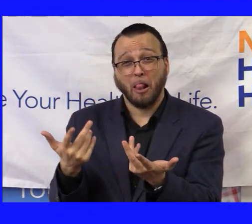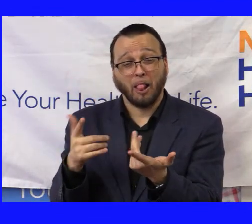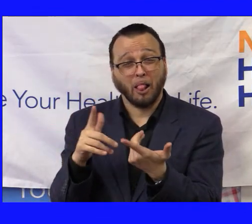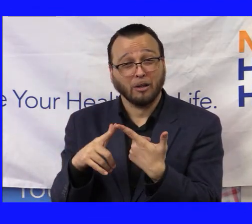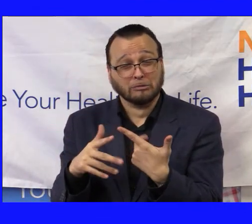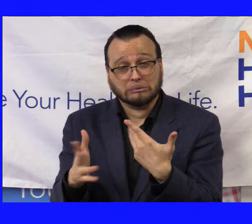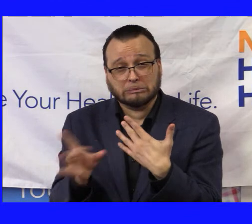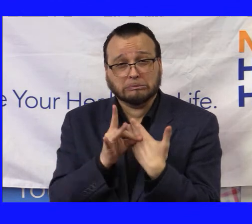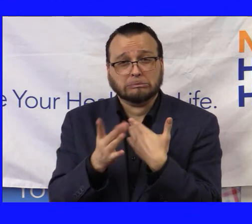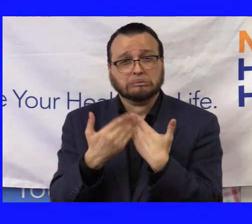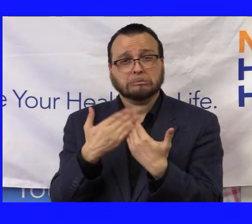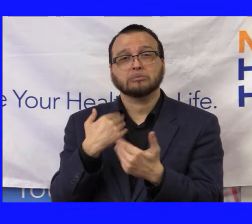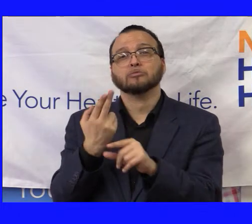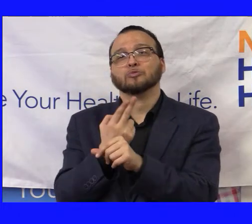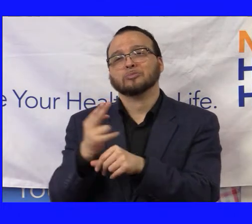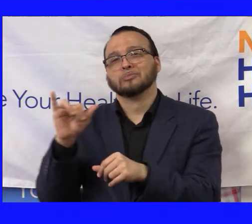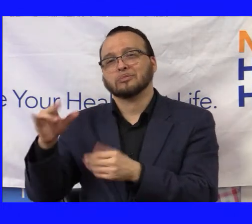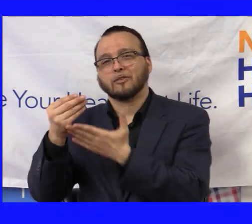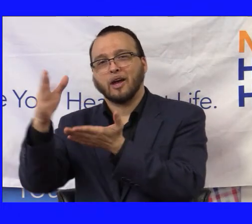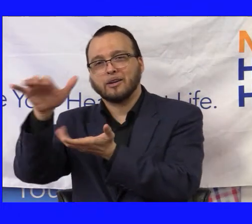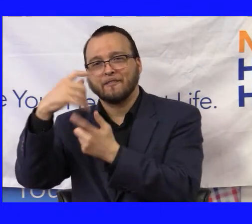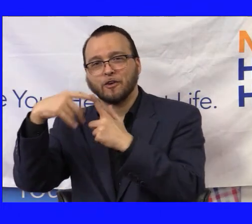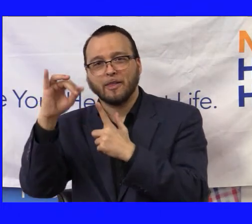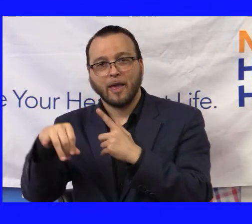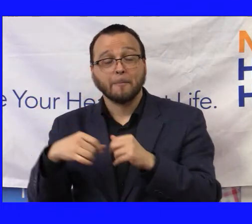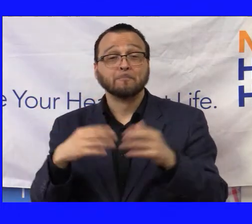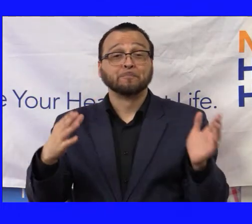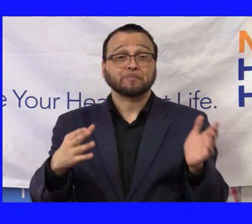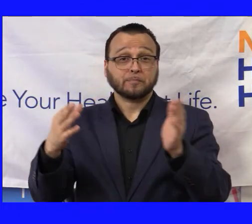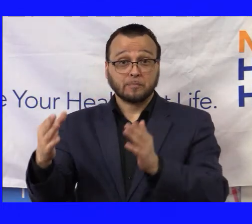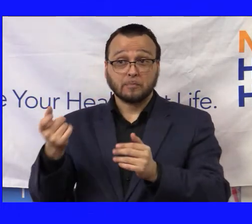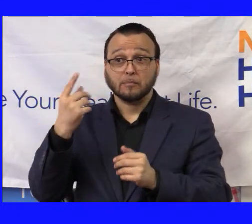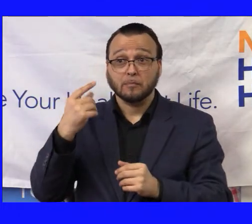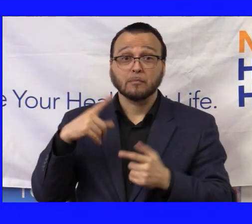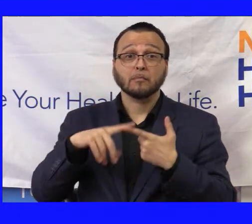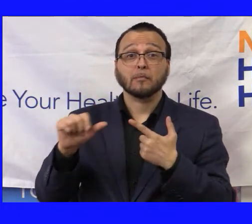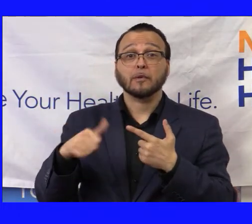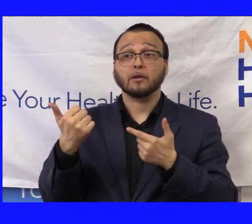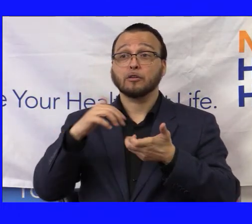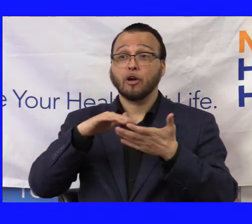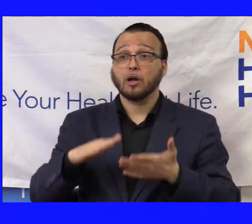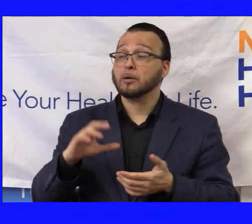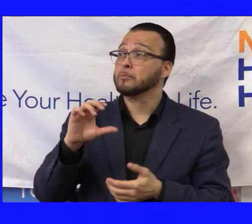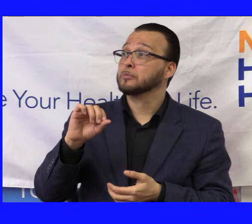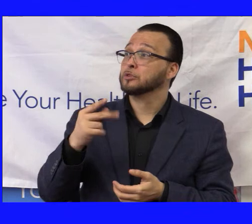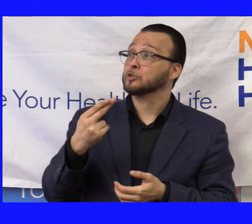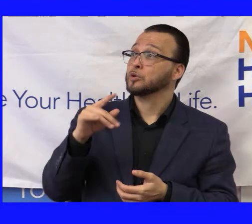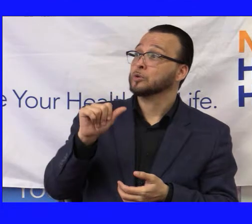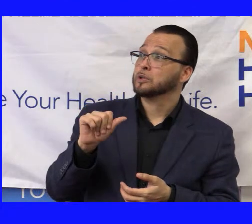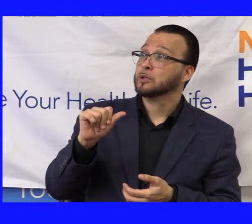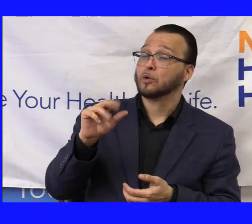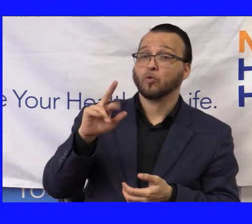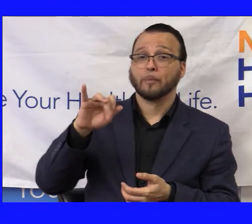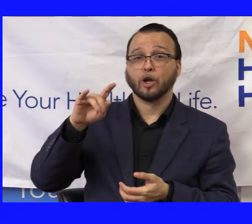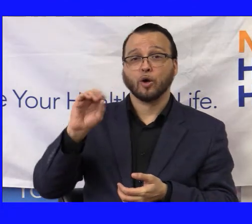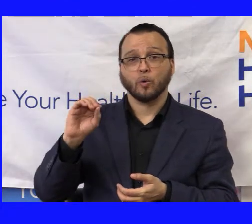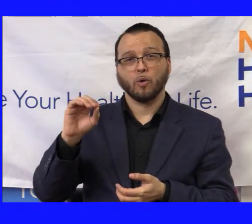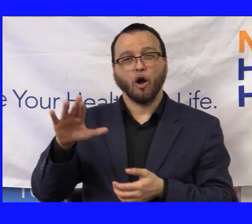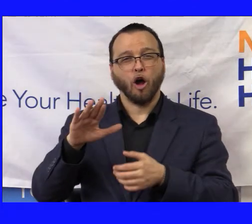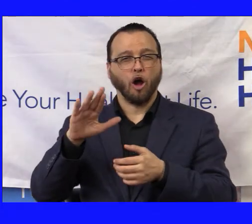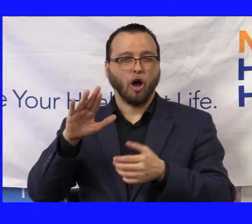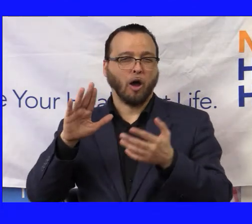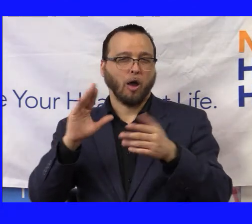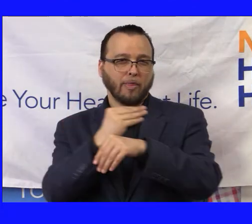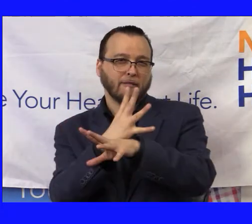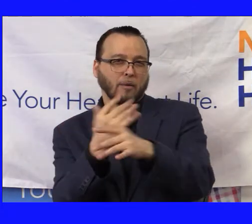FEMA funding for that. And I'm joined by our finance colleagues, including Sonia Rubin on the phone, on the WebEx today, to go into more detail if you have questions